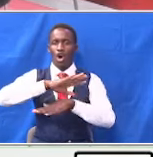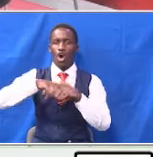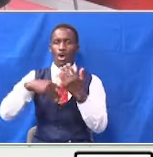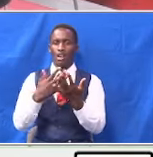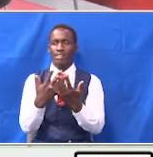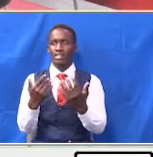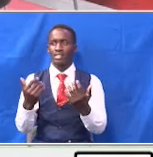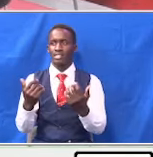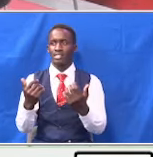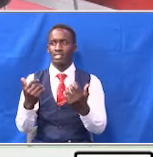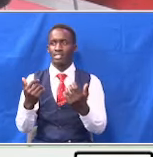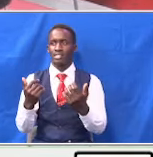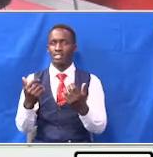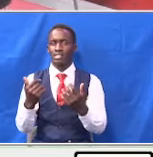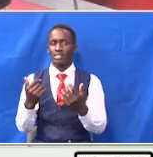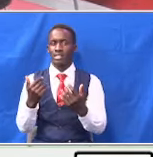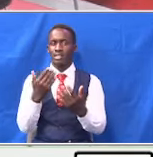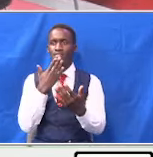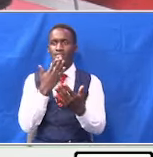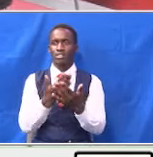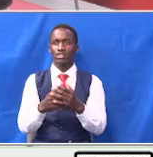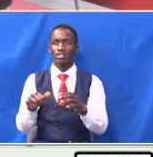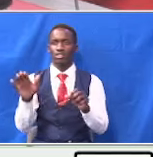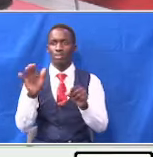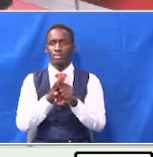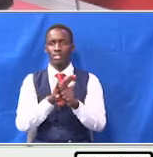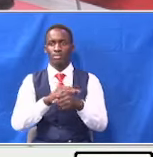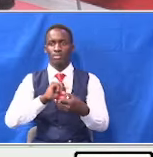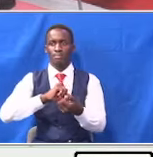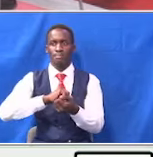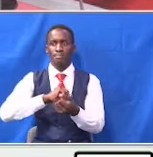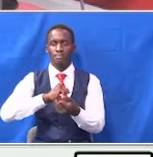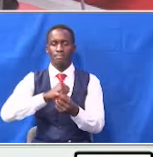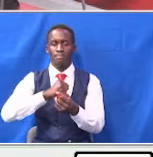gallery, everybody. Thank you so much for making this a reality. I